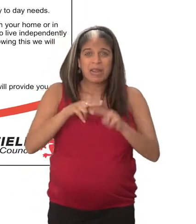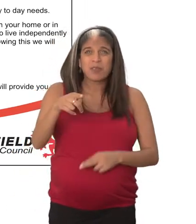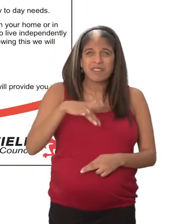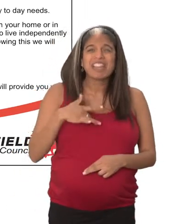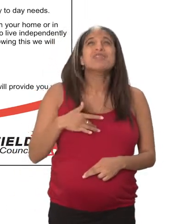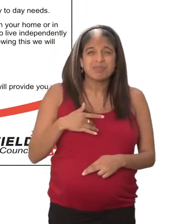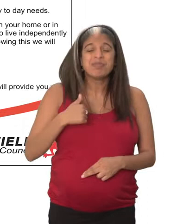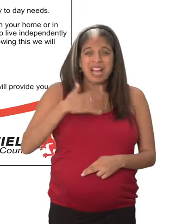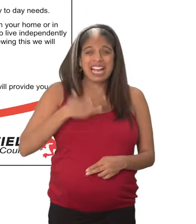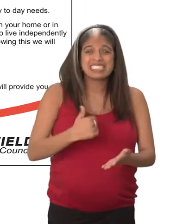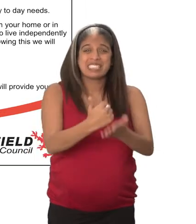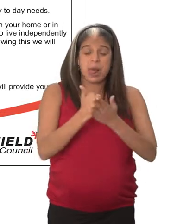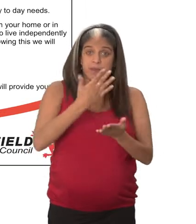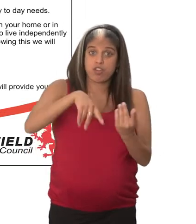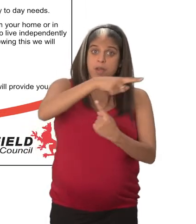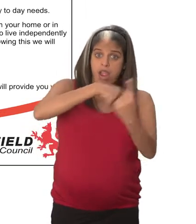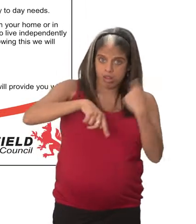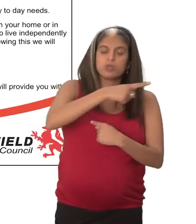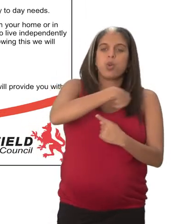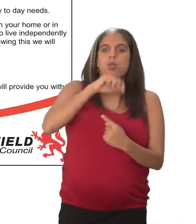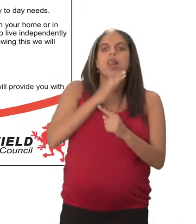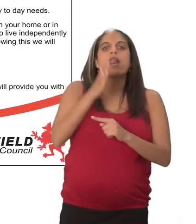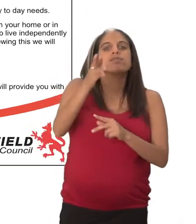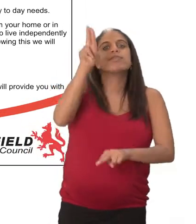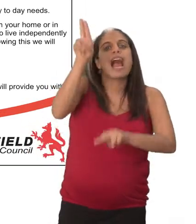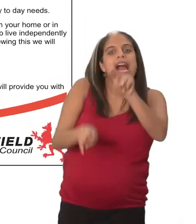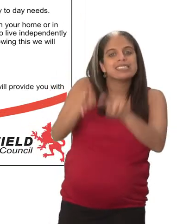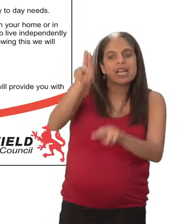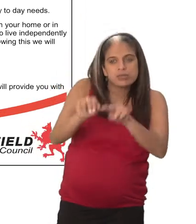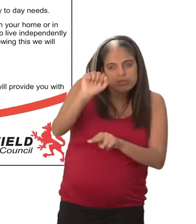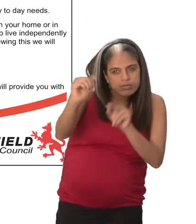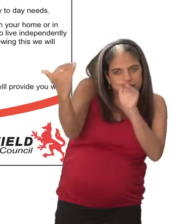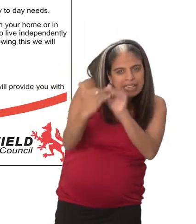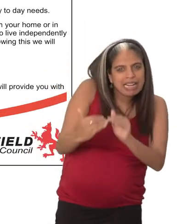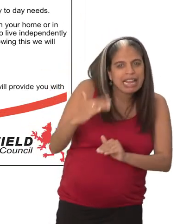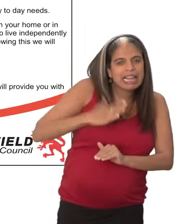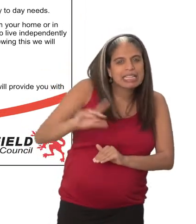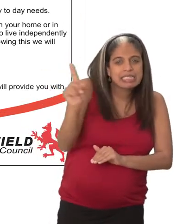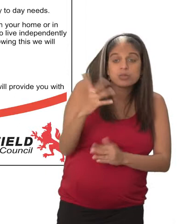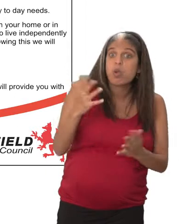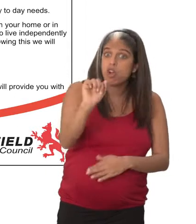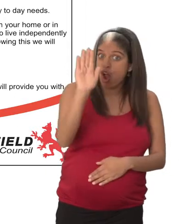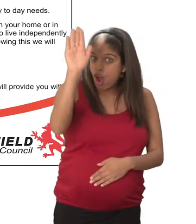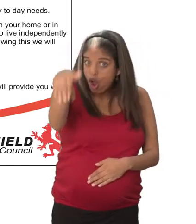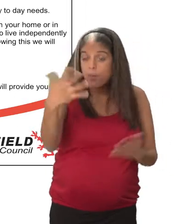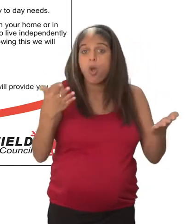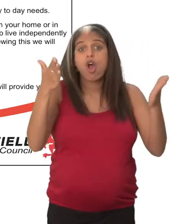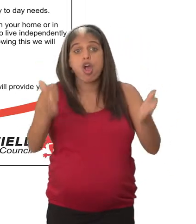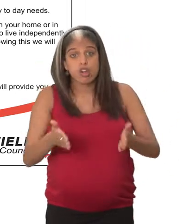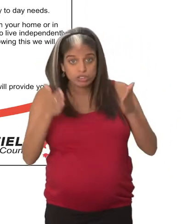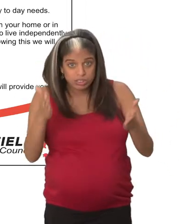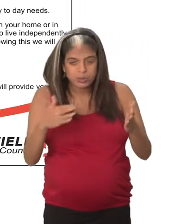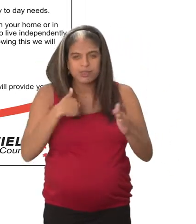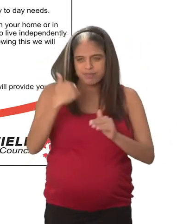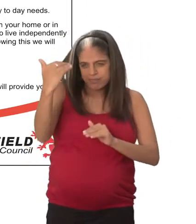entitled to help from us, we will carry out an assessment of your needs, either in your home or in hospital, to identify